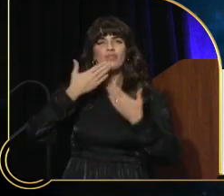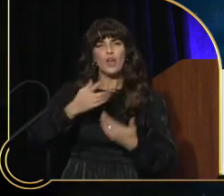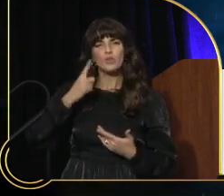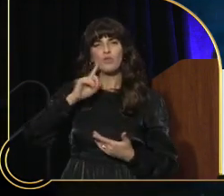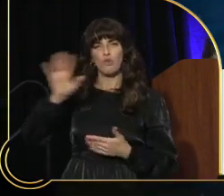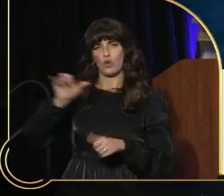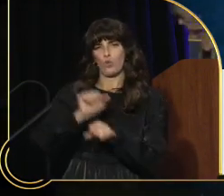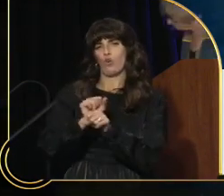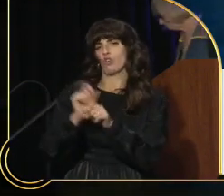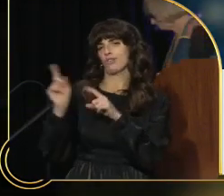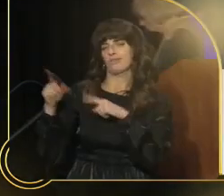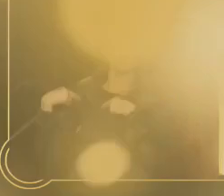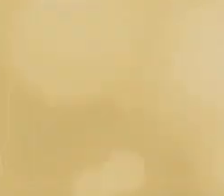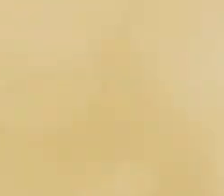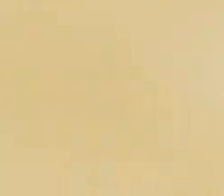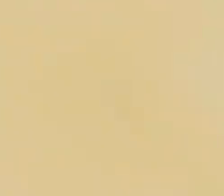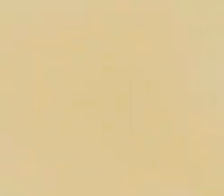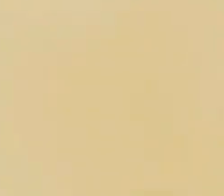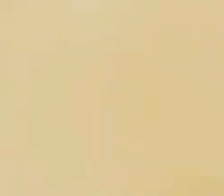done.